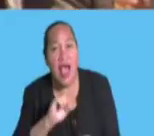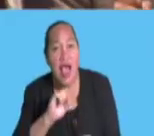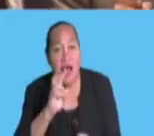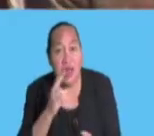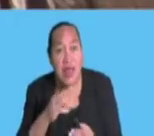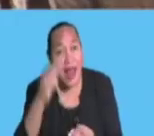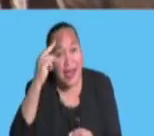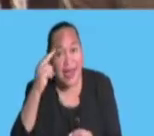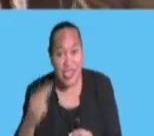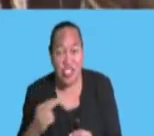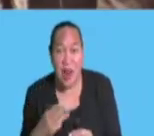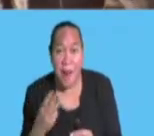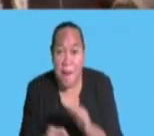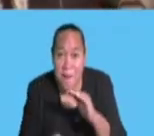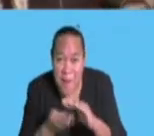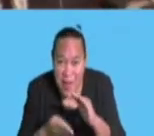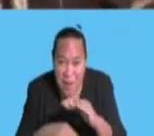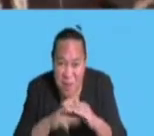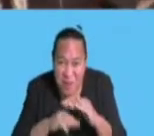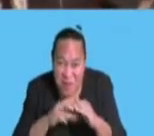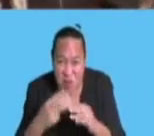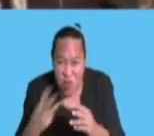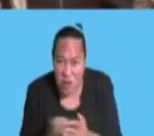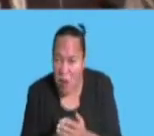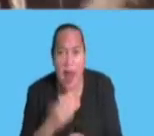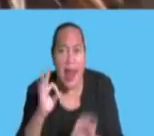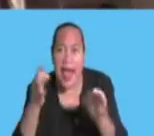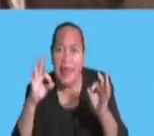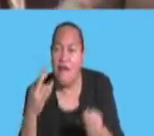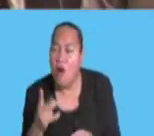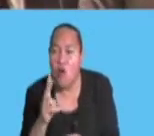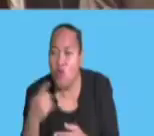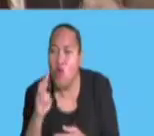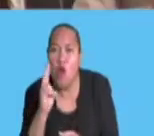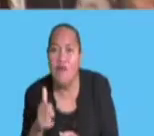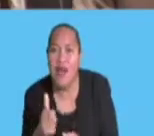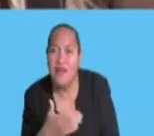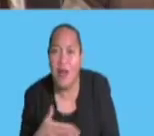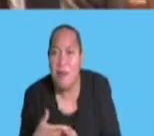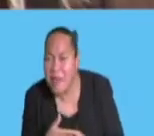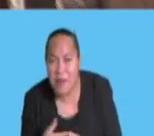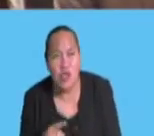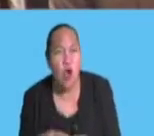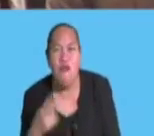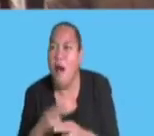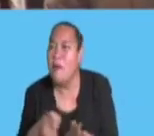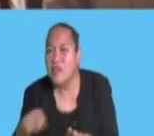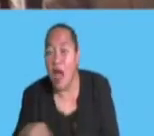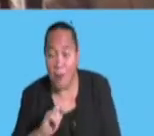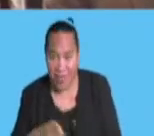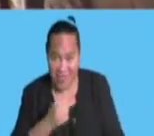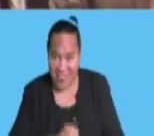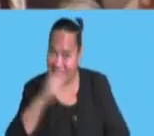National minimum wage, there was nothing looking after the people working as babysitters, as farmers out in the village, nothing. It was not until this